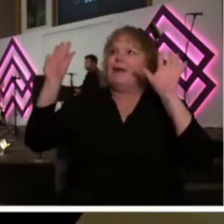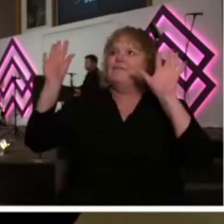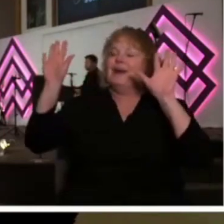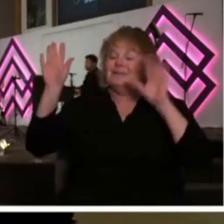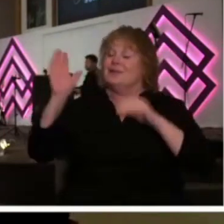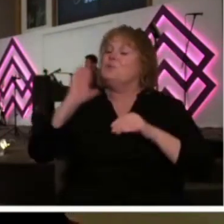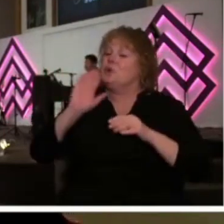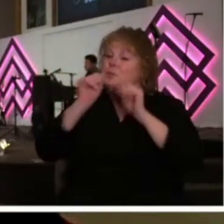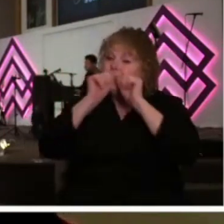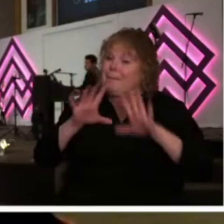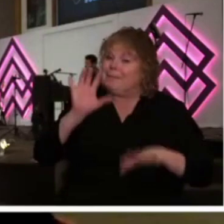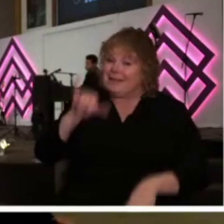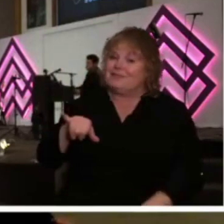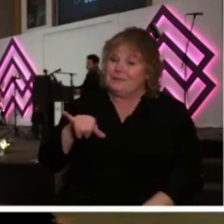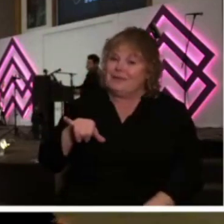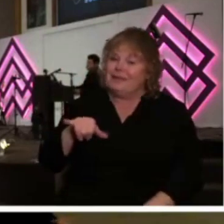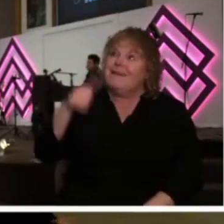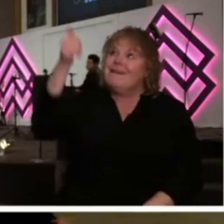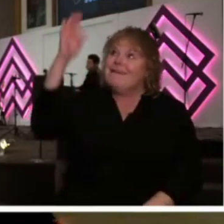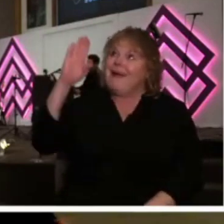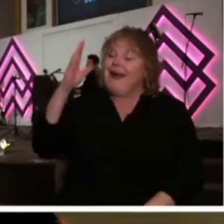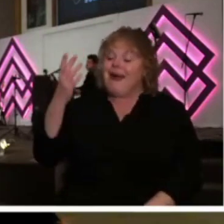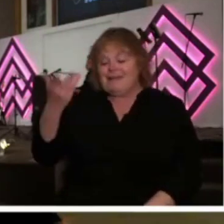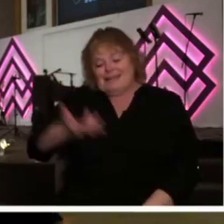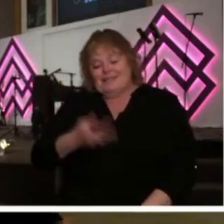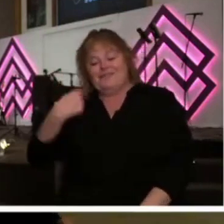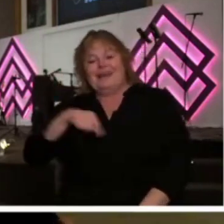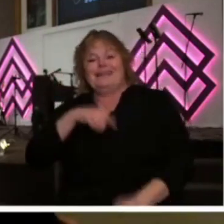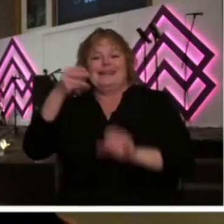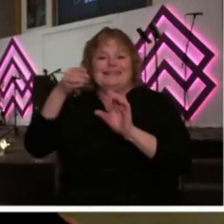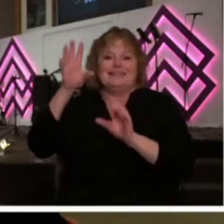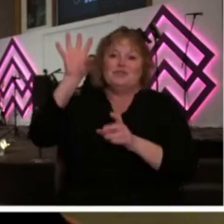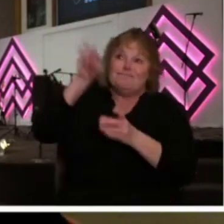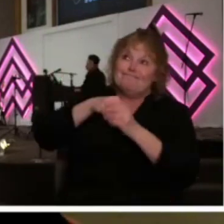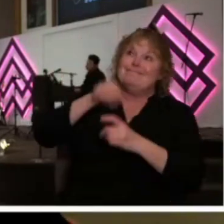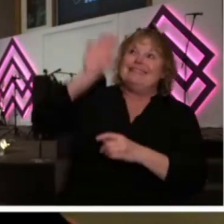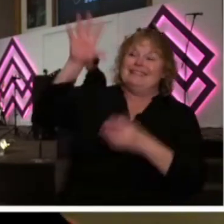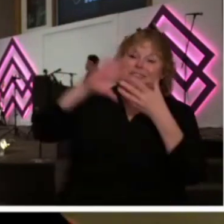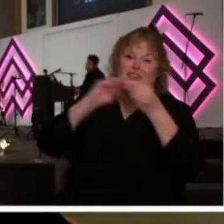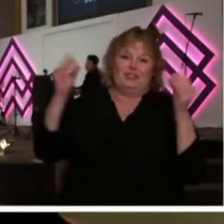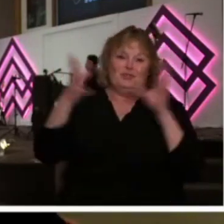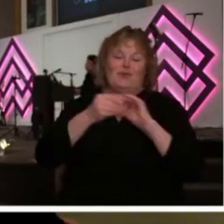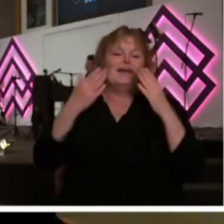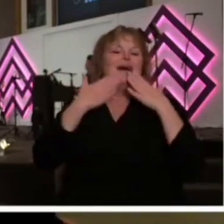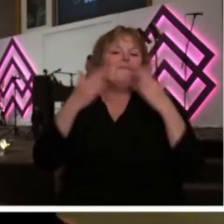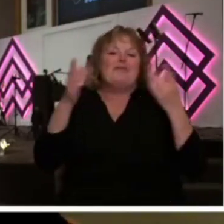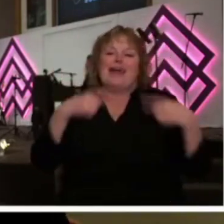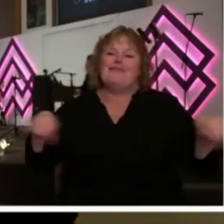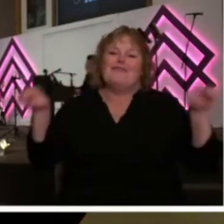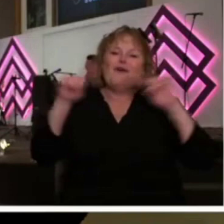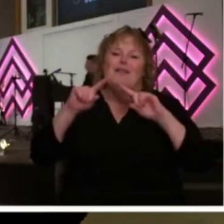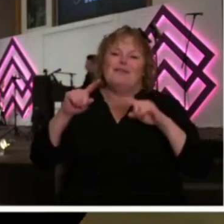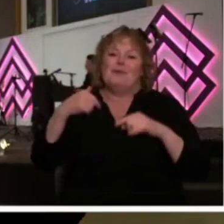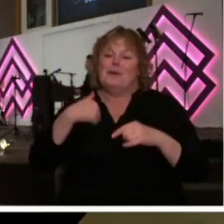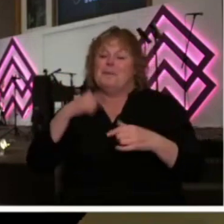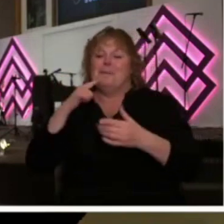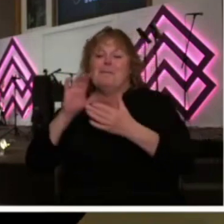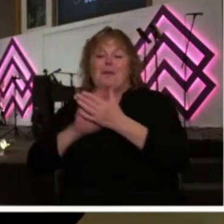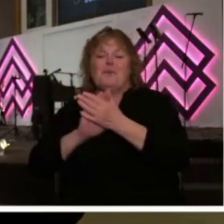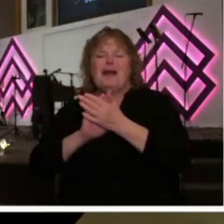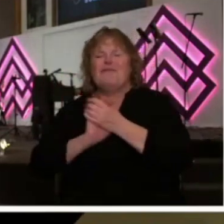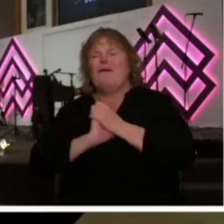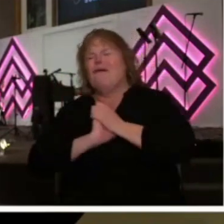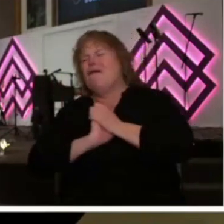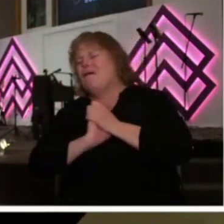reward because God has invited us into a greater story. I'm so thankful for all of you. Cindy and I are so